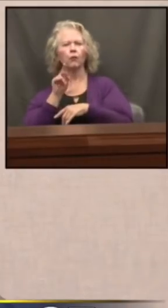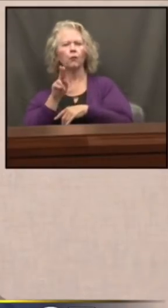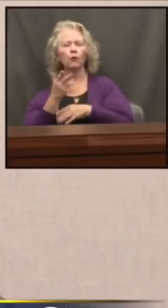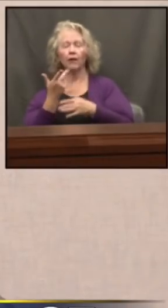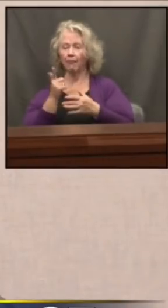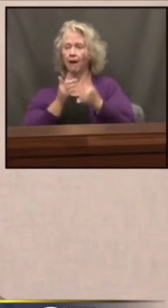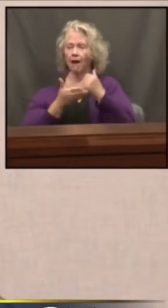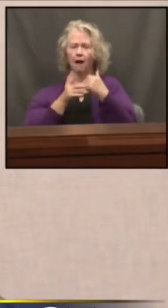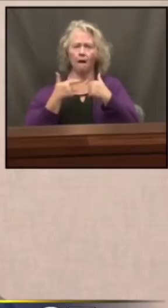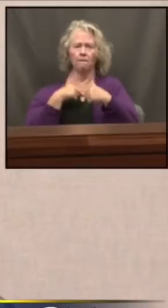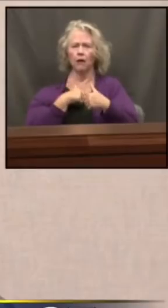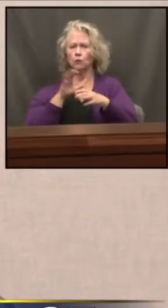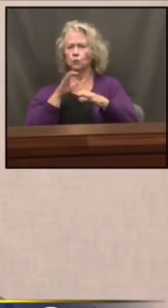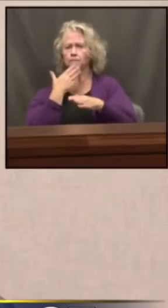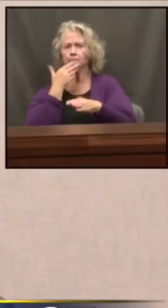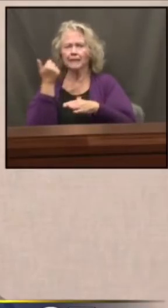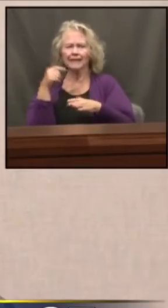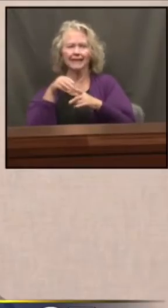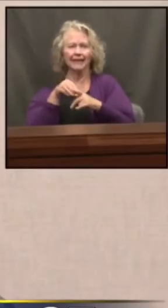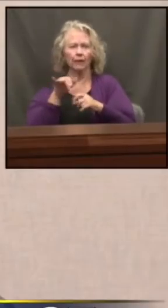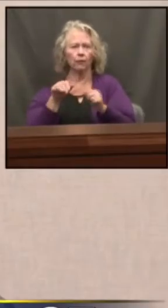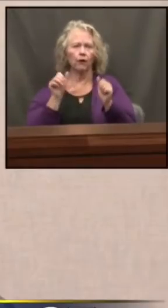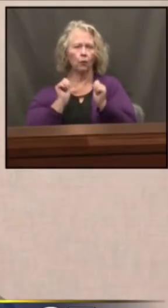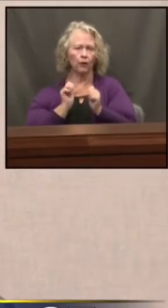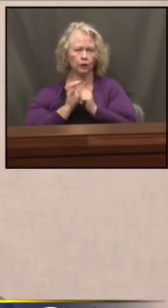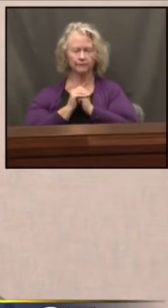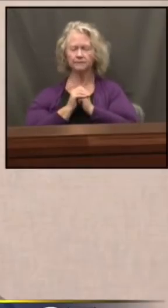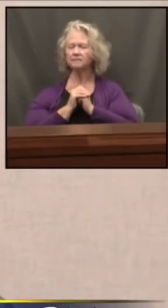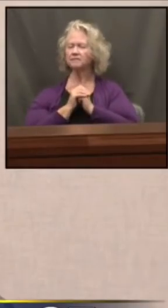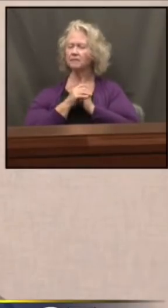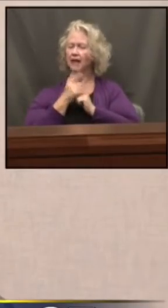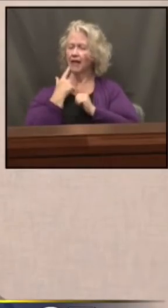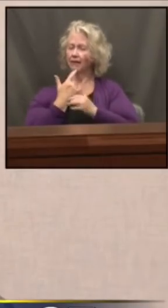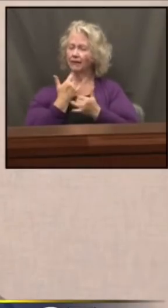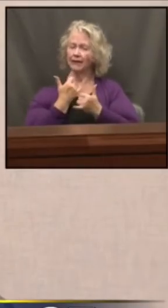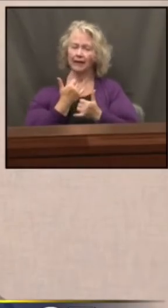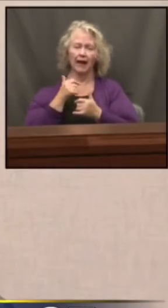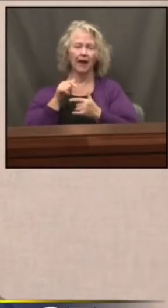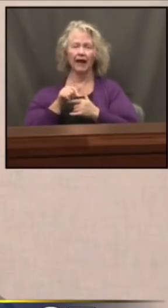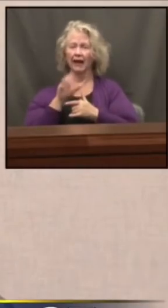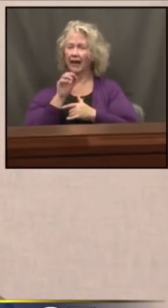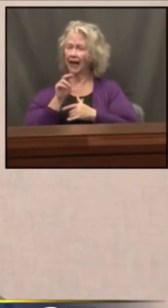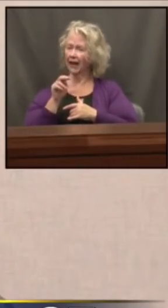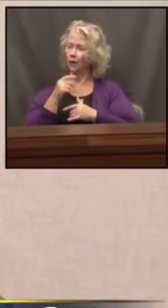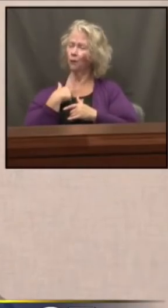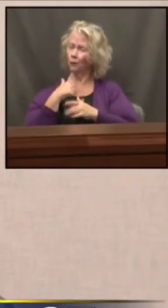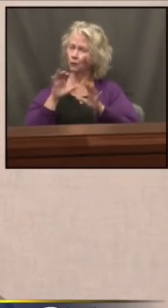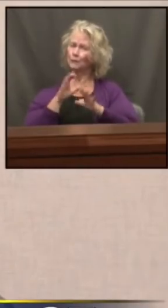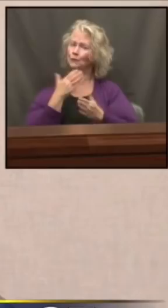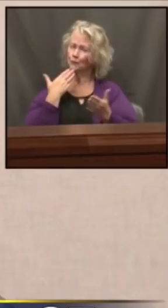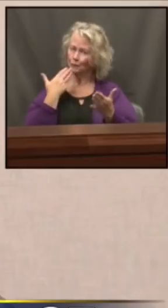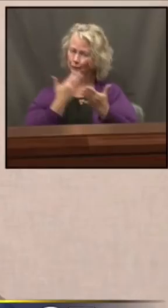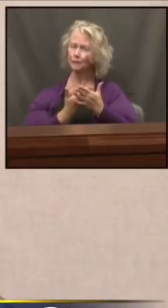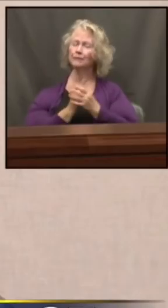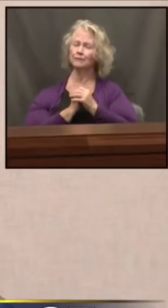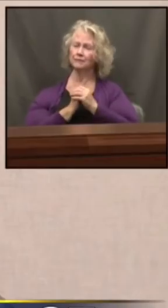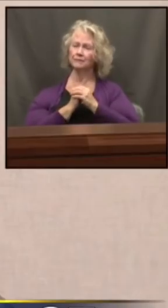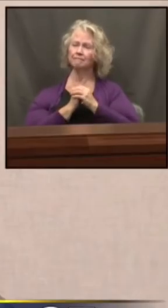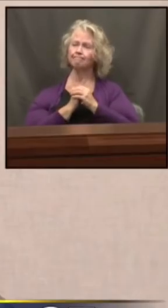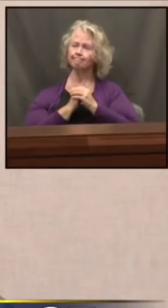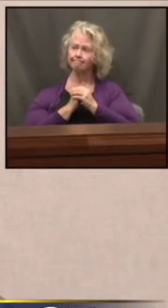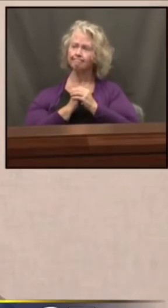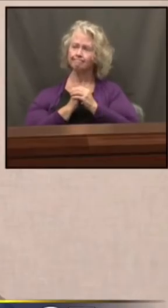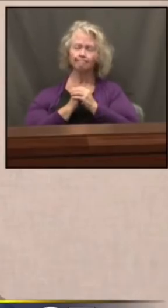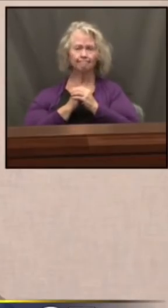going forward. And at this moment in time, I think Connecticut is in a pretty good place. And I